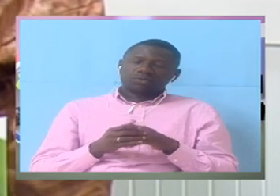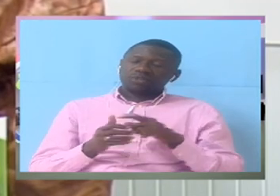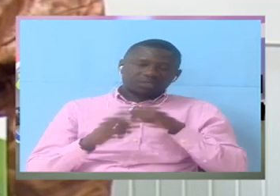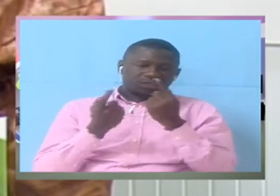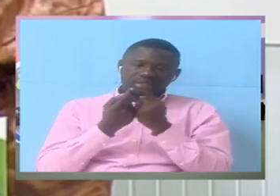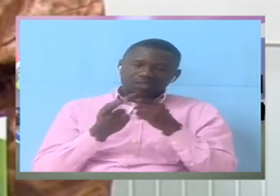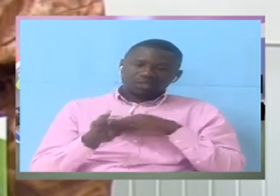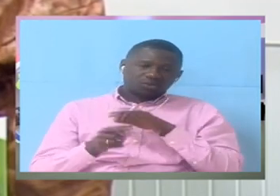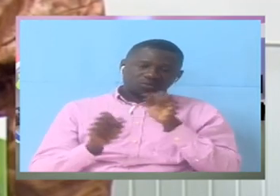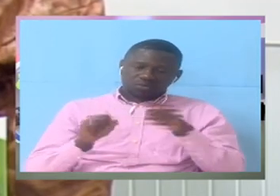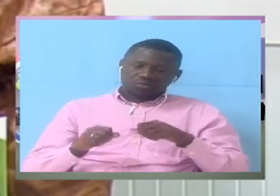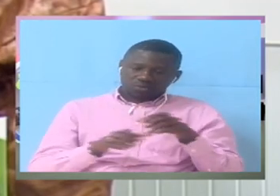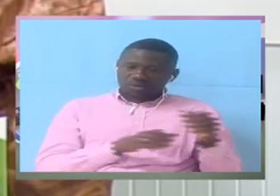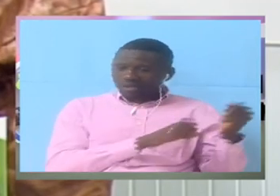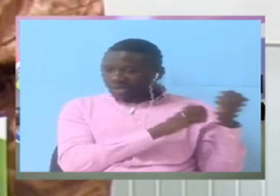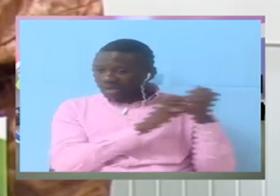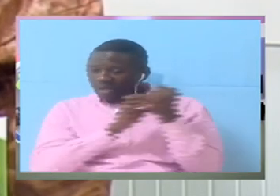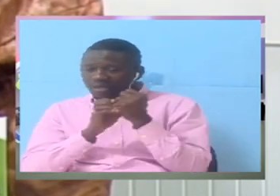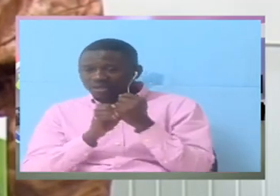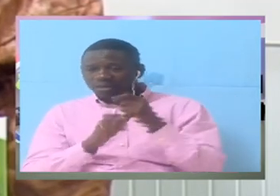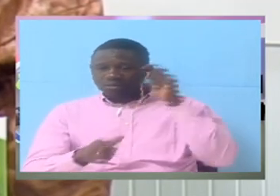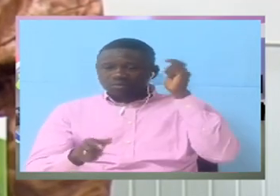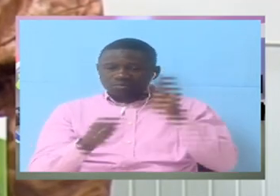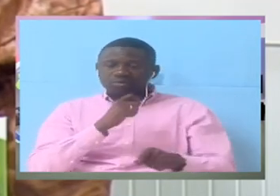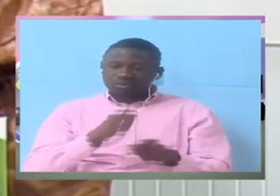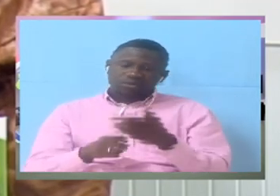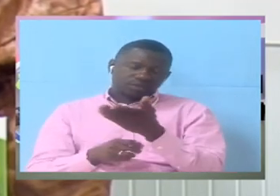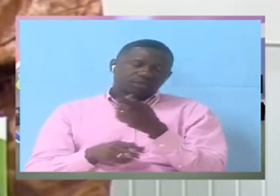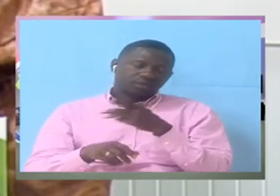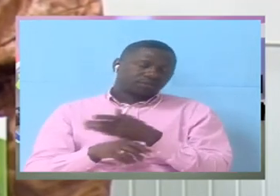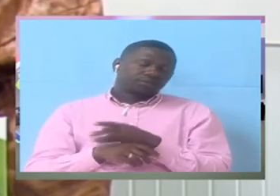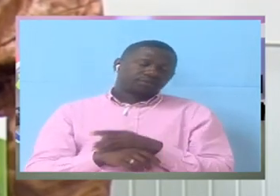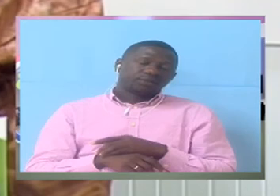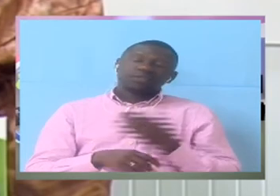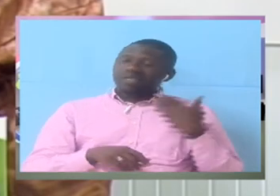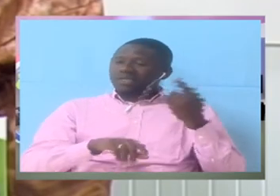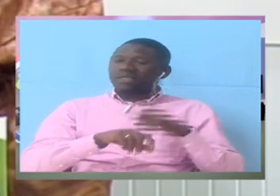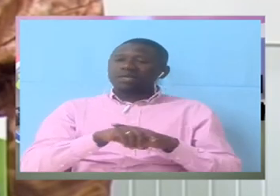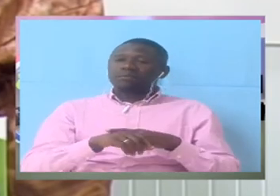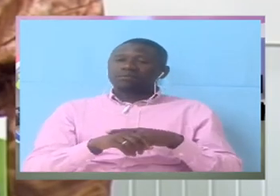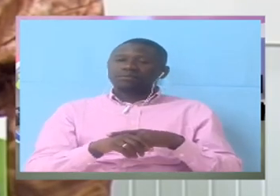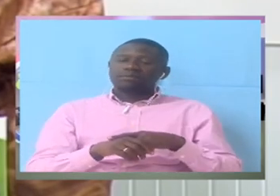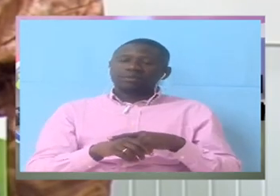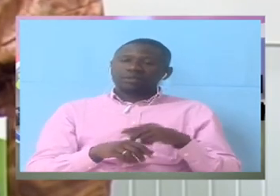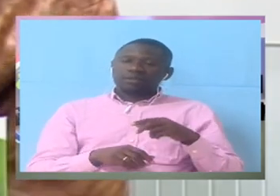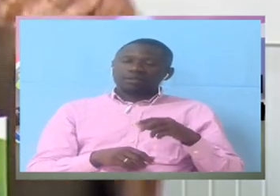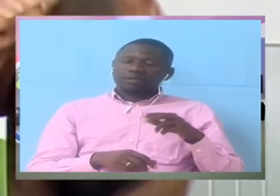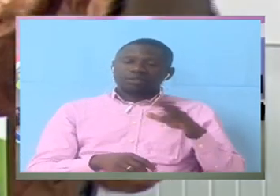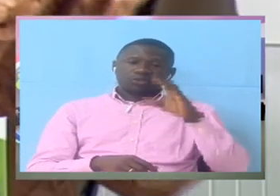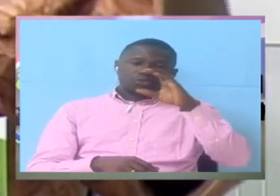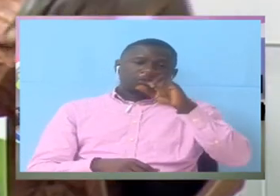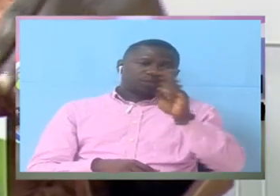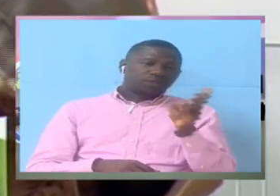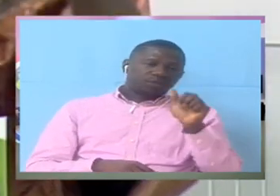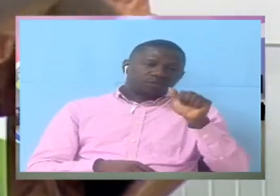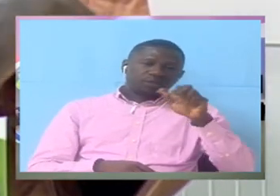things they cannot carry, they burnt them. But at that time, Charles Taylor was in Ghana.